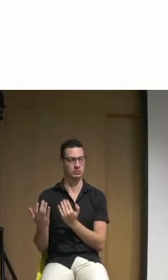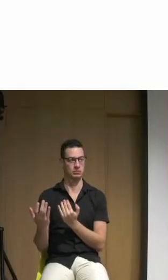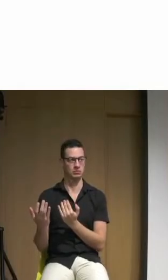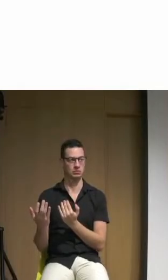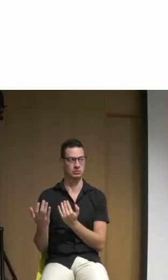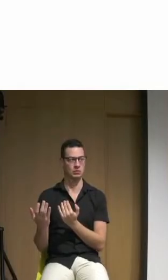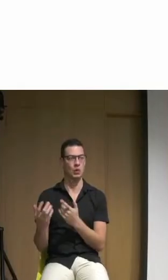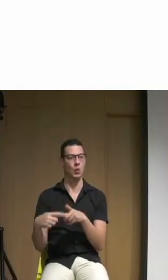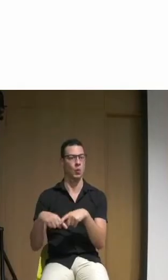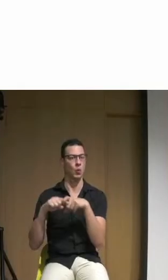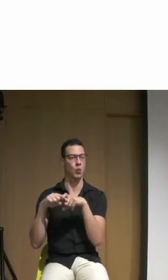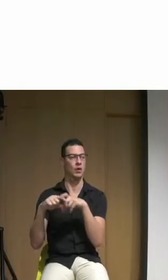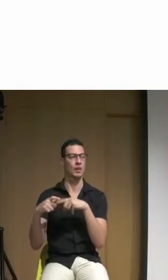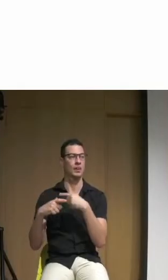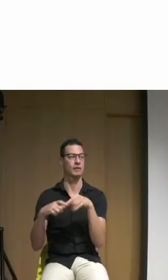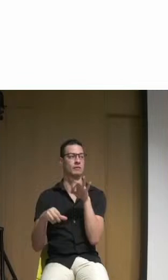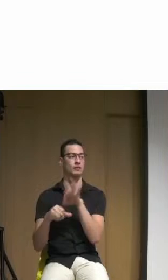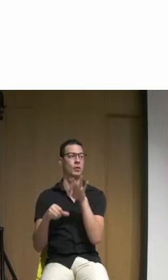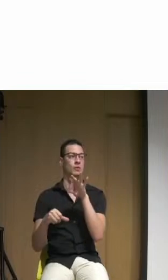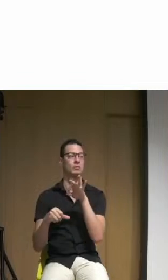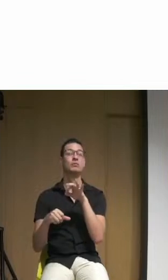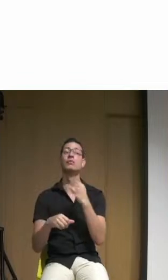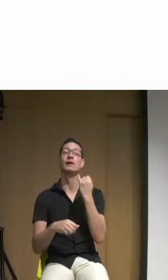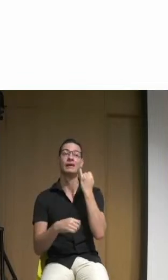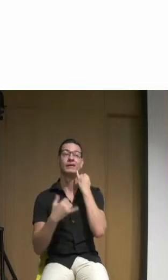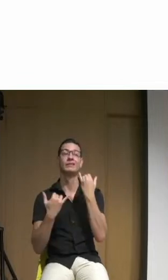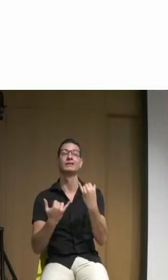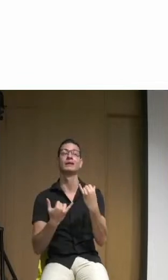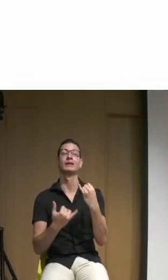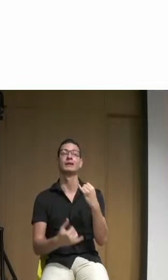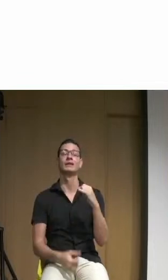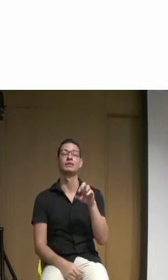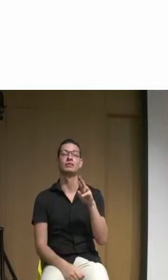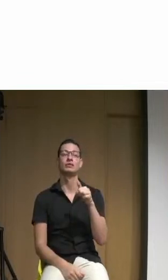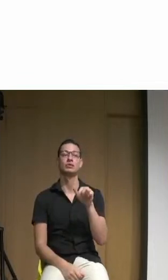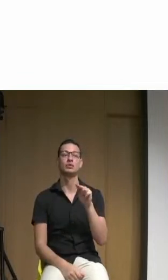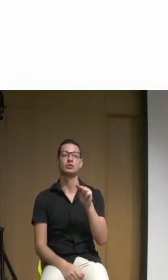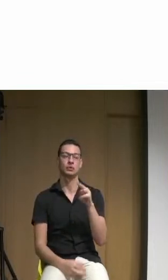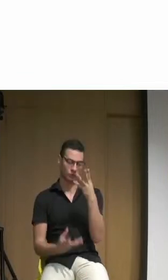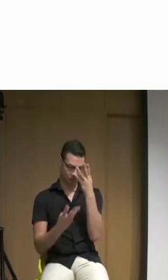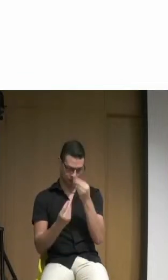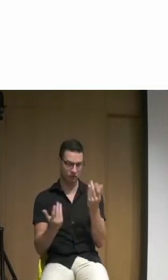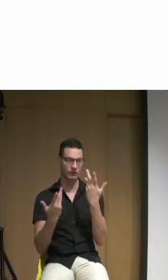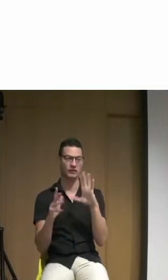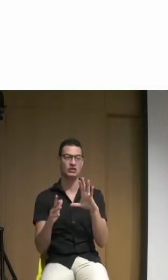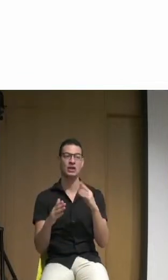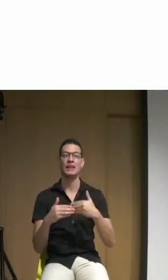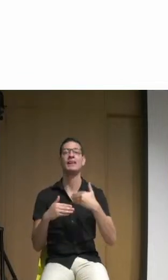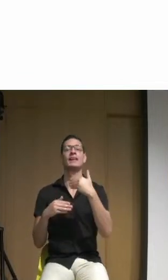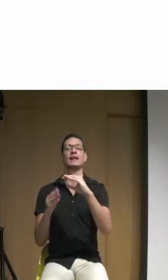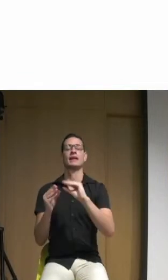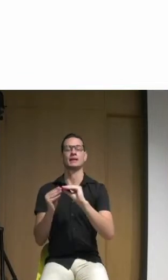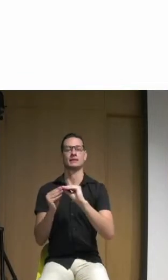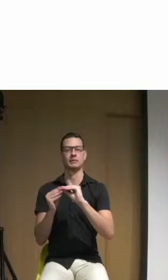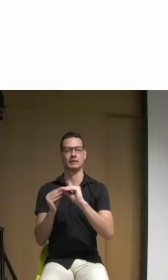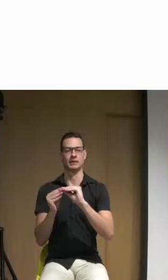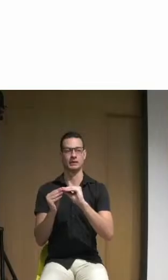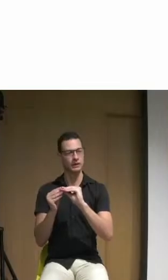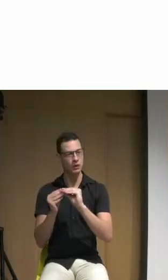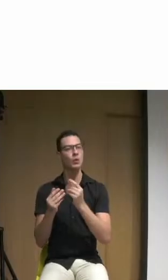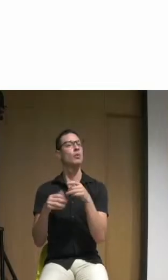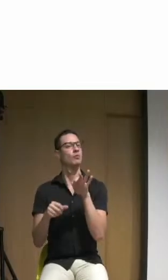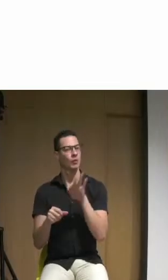we were to put a resolution out today, it would be considered at the next called meeting around an issue